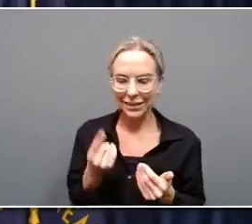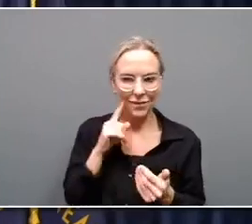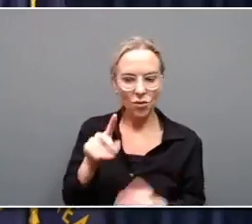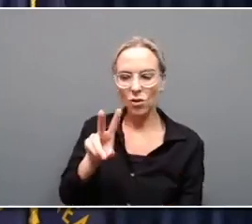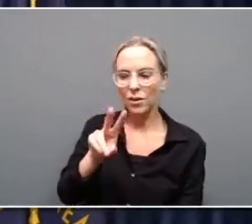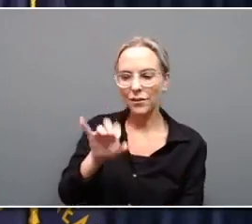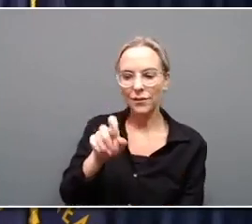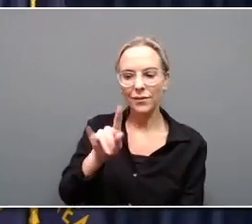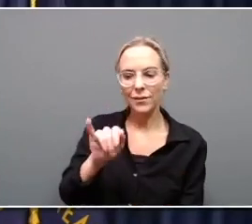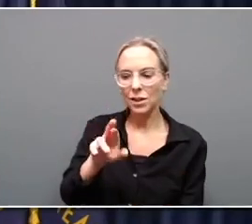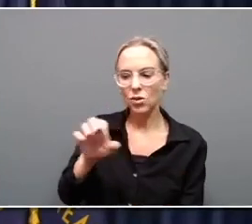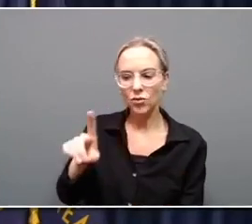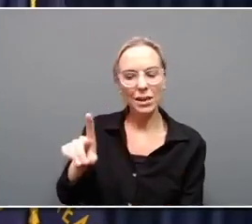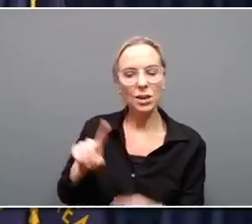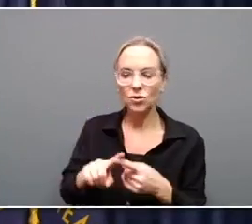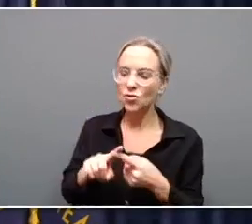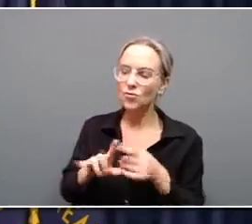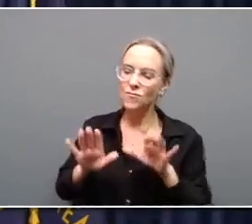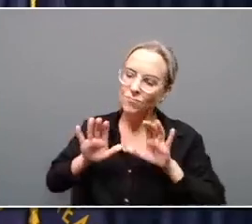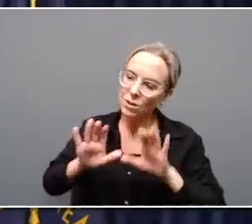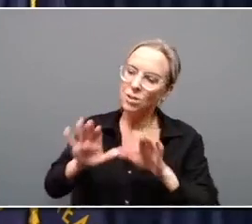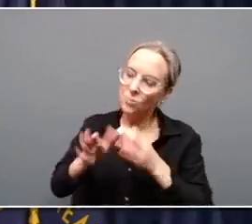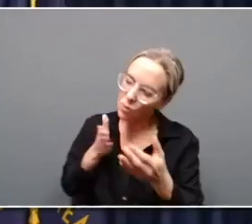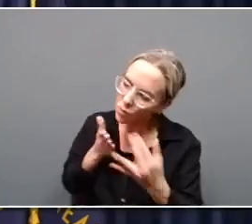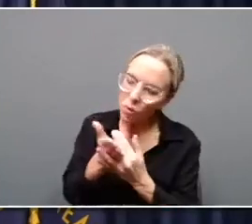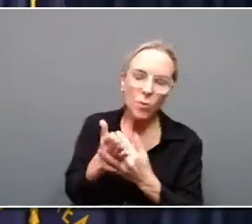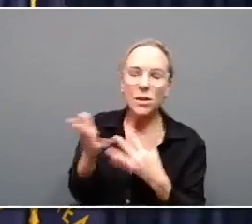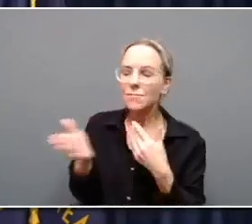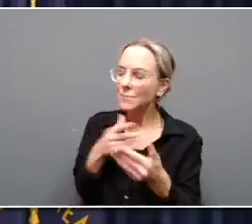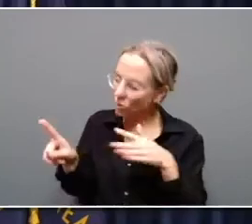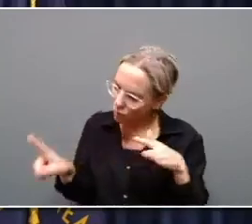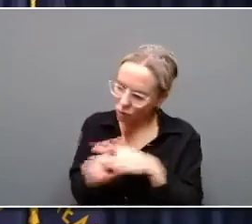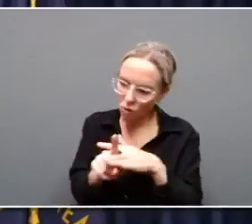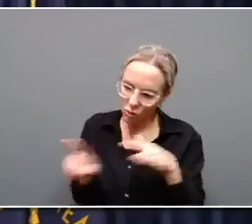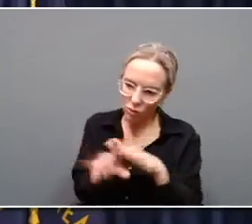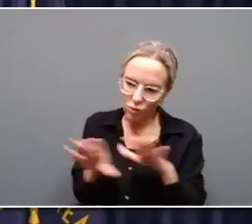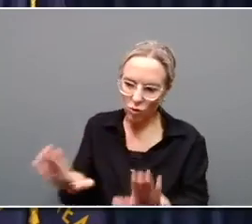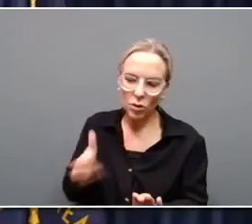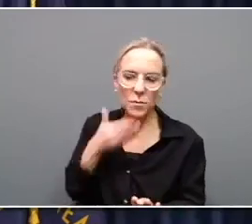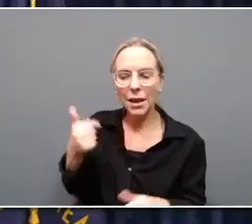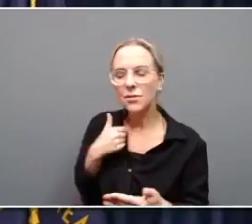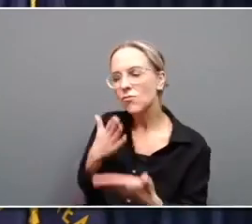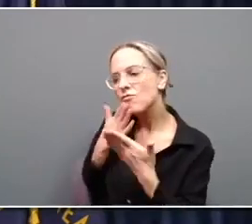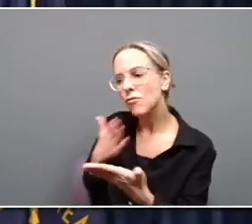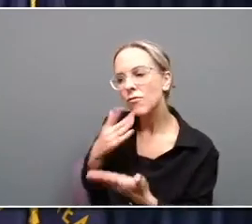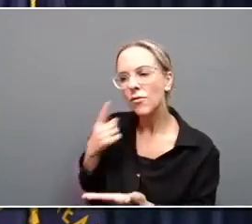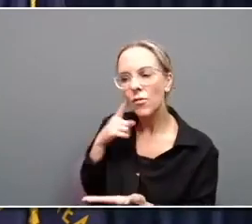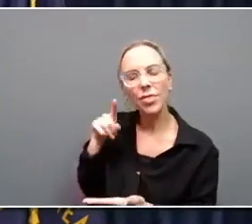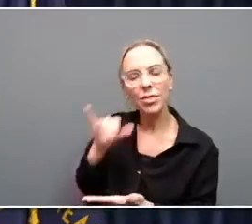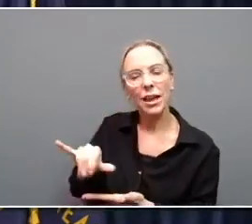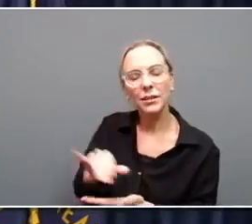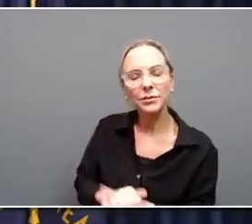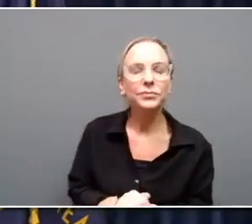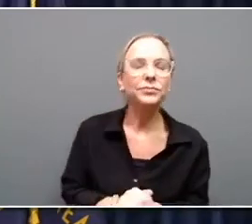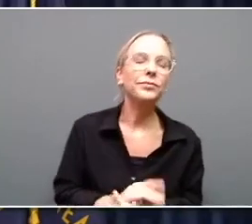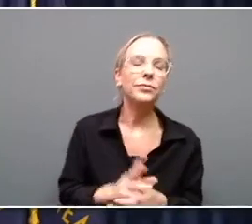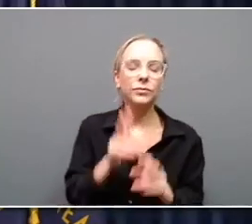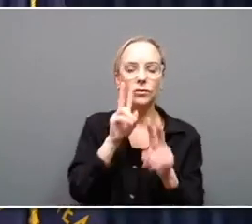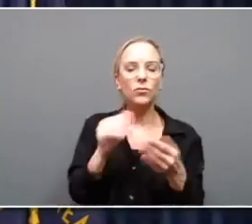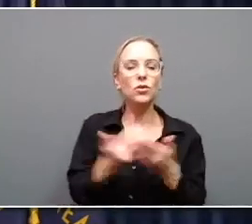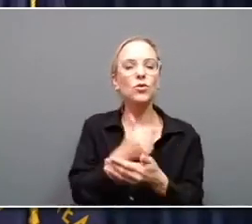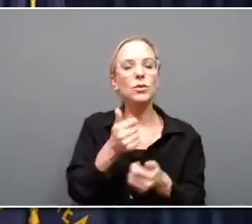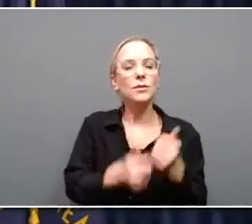push through, but every day she's shown up and tried to do her best, and I'm grateful for that. We'll be looking for a new Executive Director